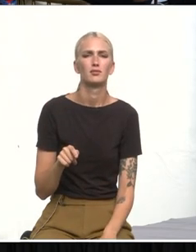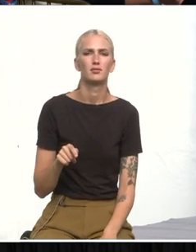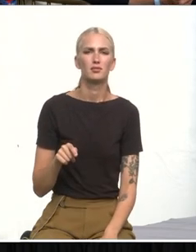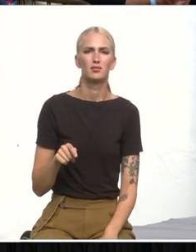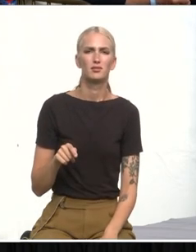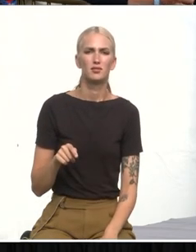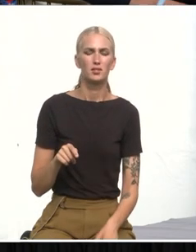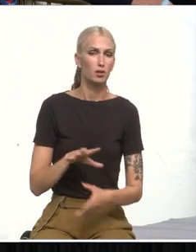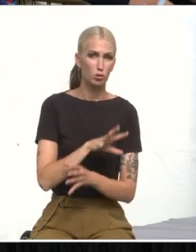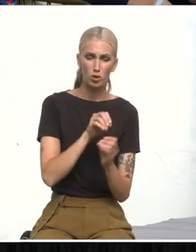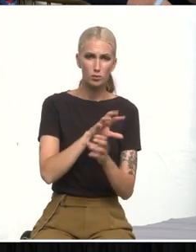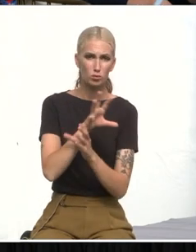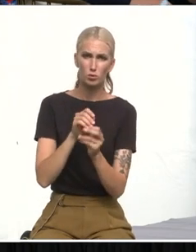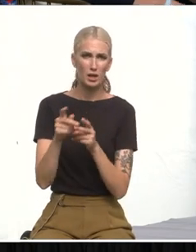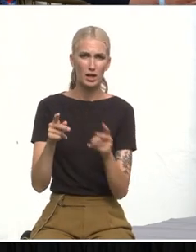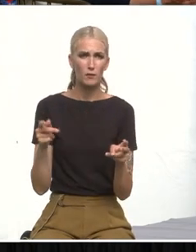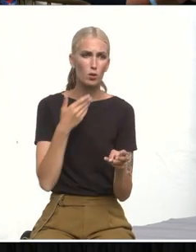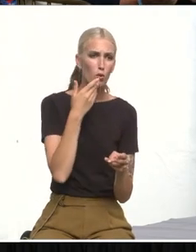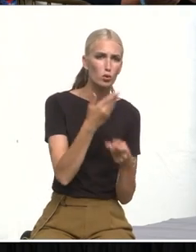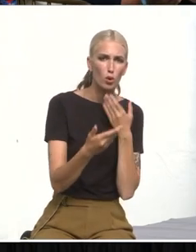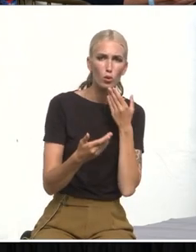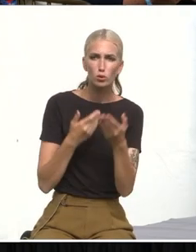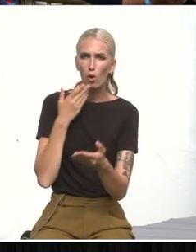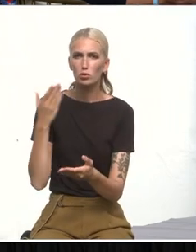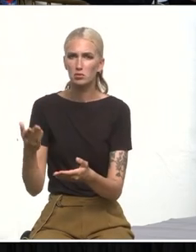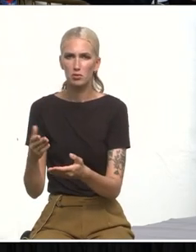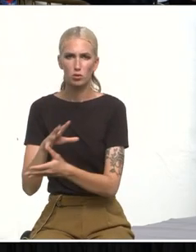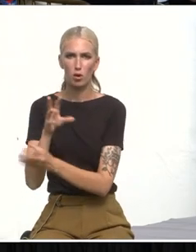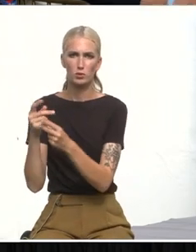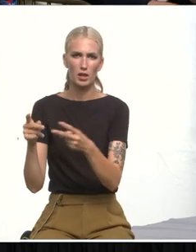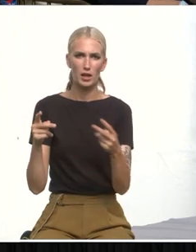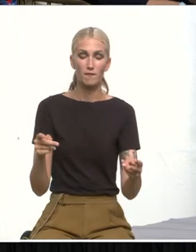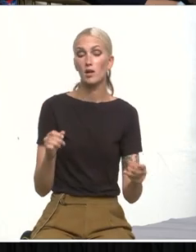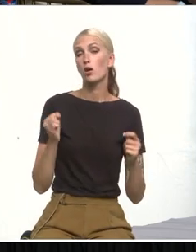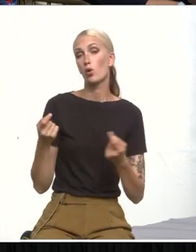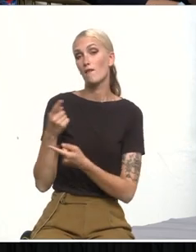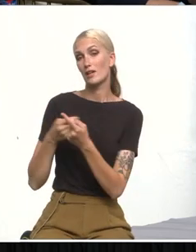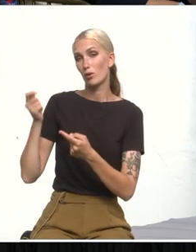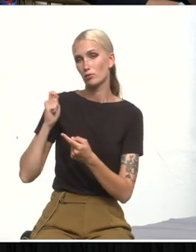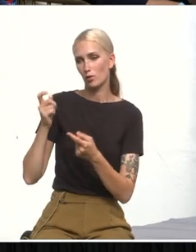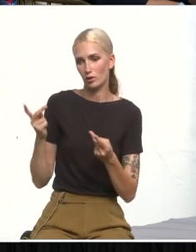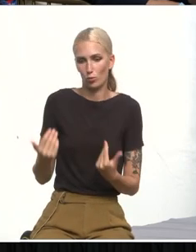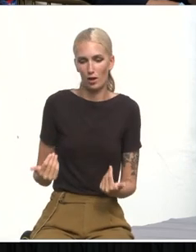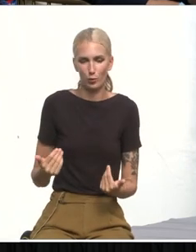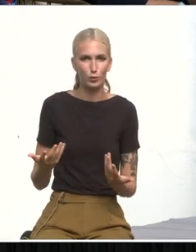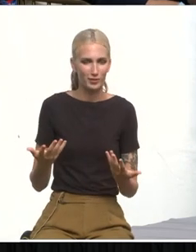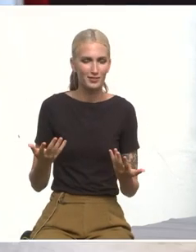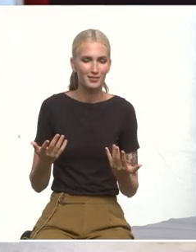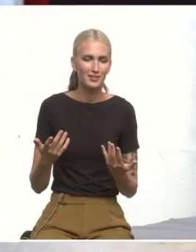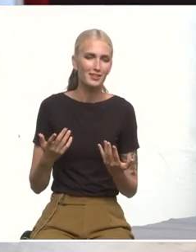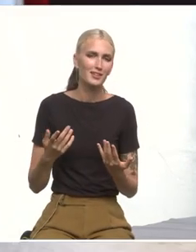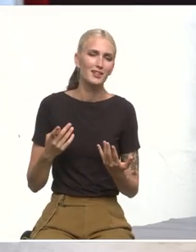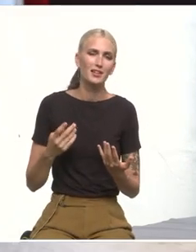get different results. And if we have a conversation in a sauna, as we are now, we can